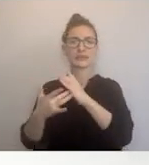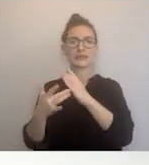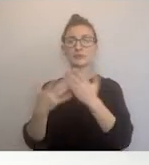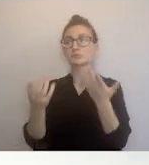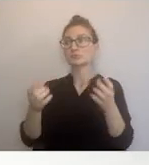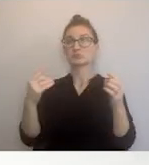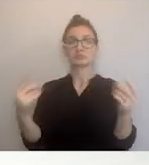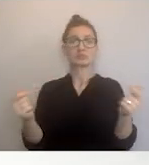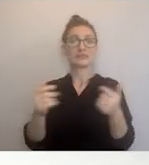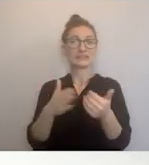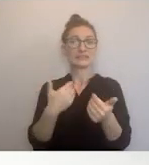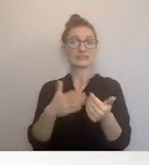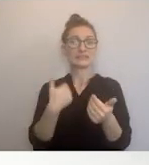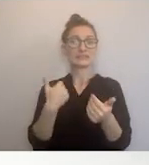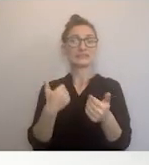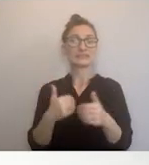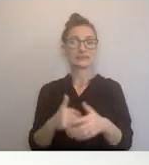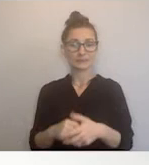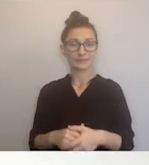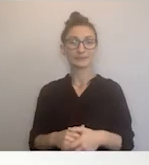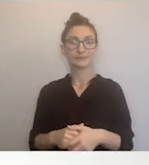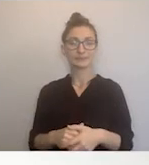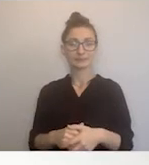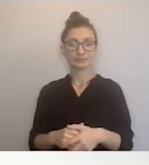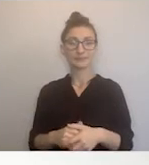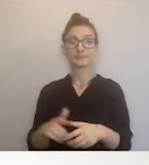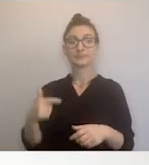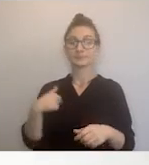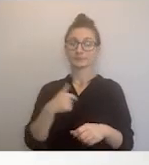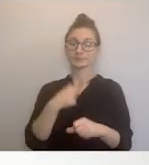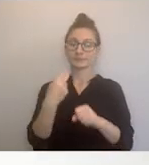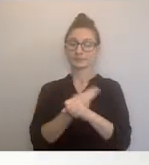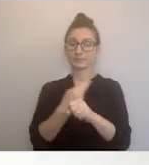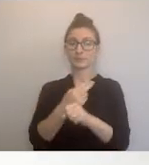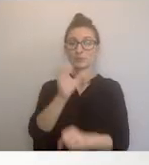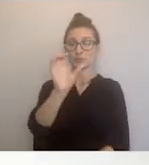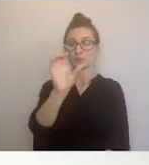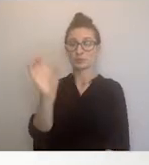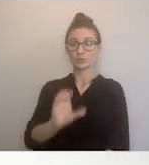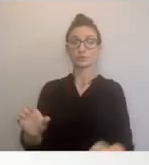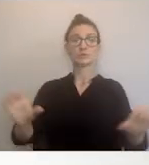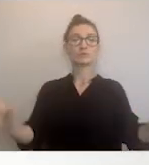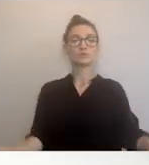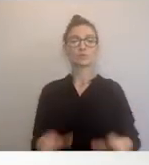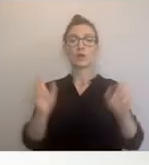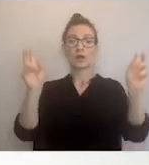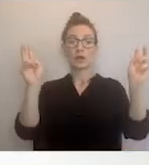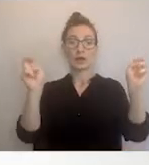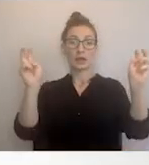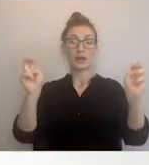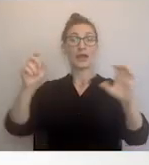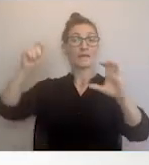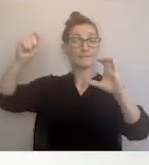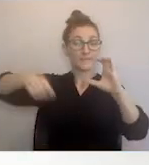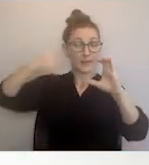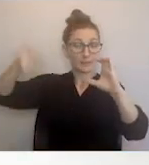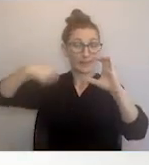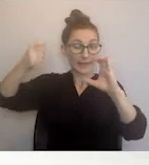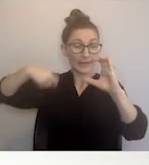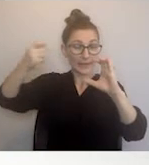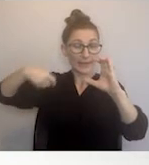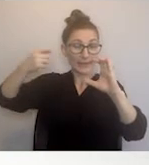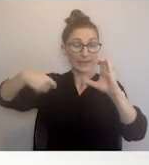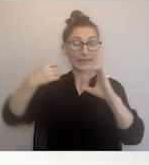use very simply by just a click of a button in Zoom. So we were able to use Zoom to really do the